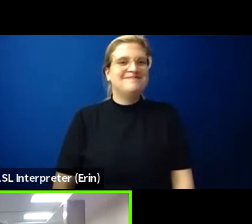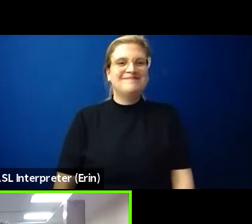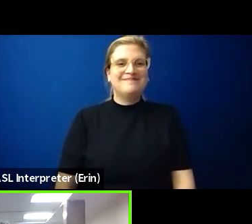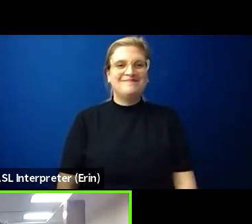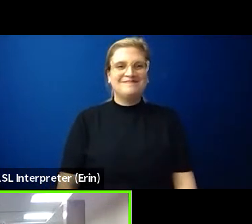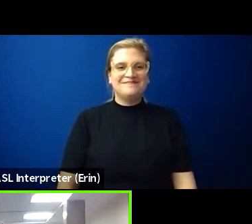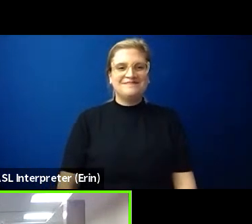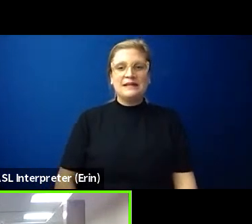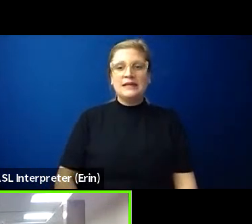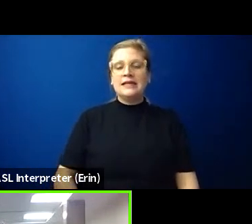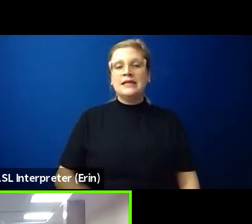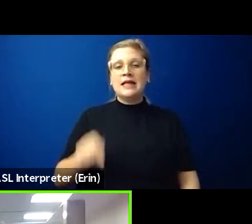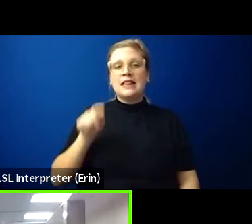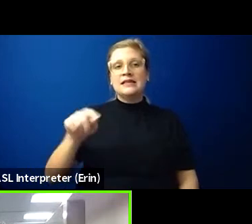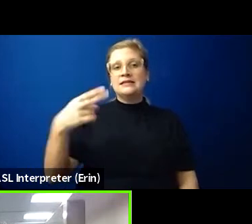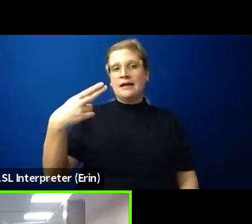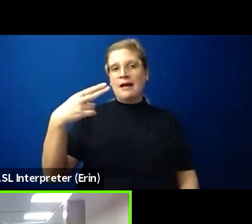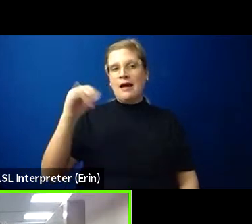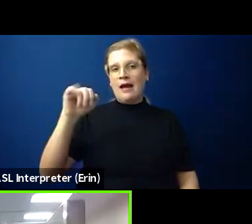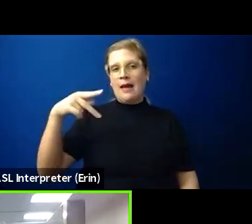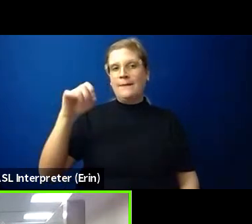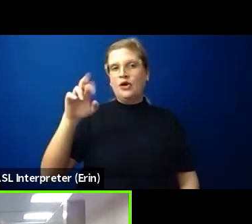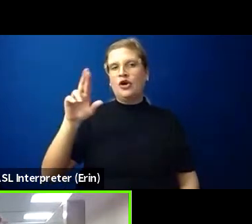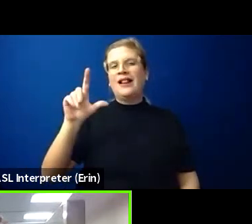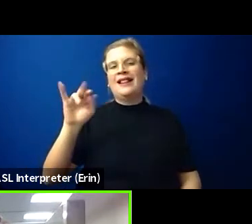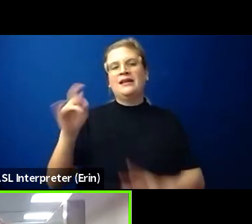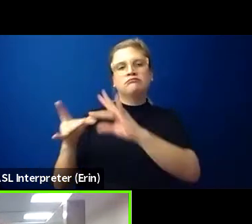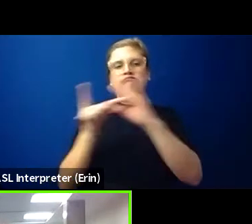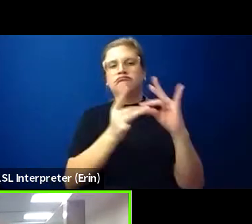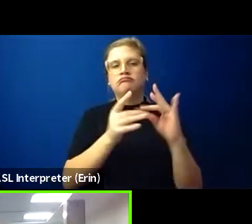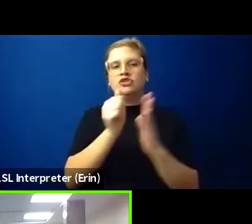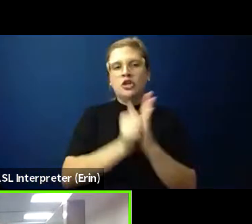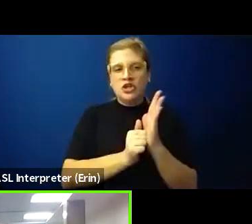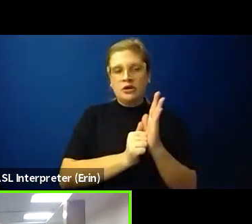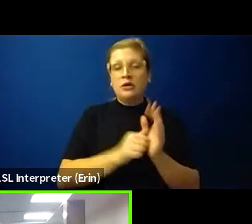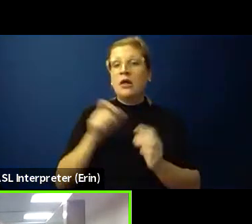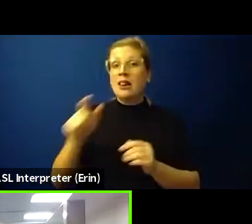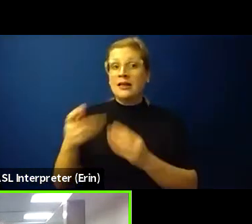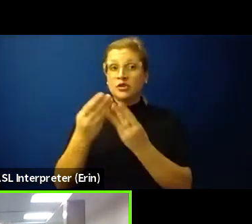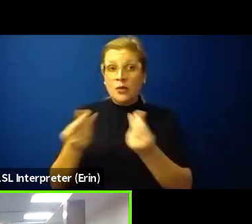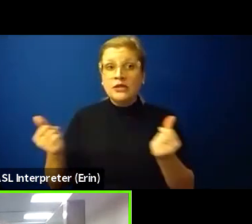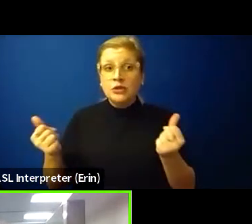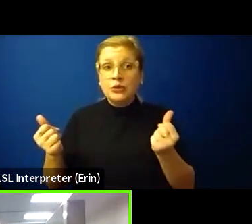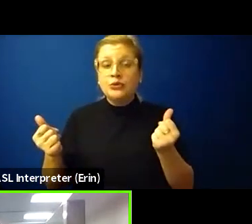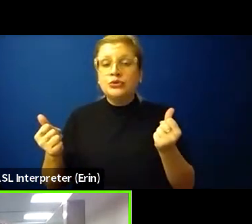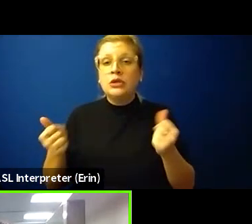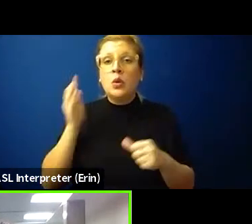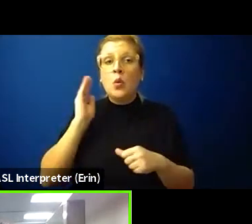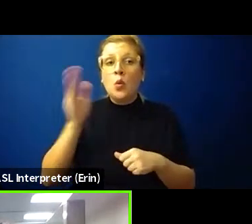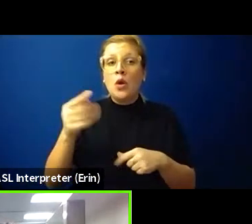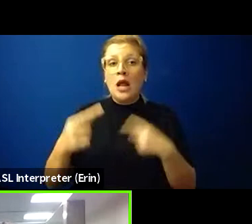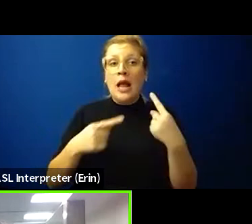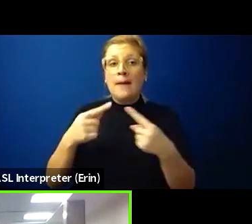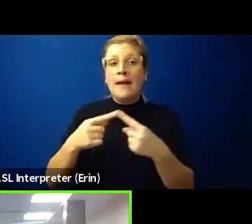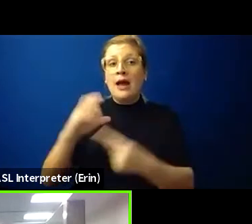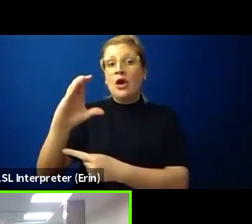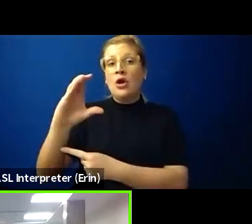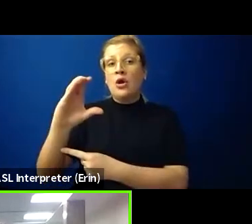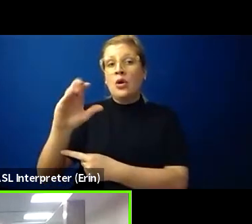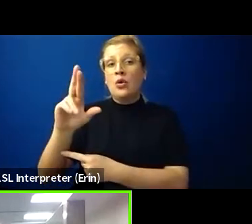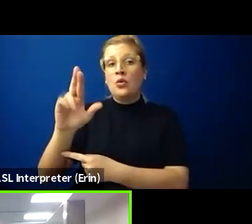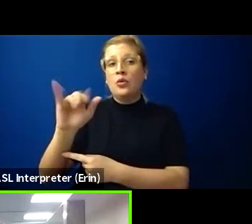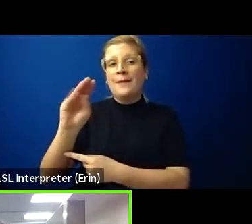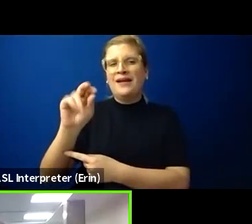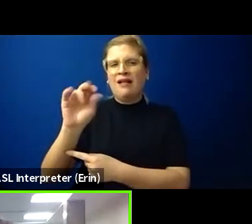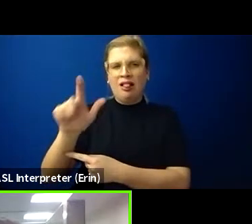is on the agenda and hyperlinked. So this resolution would again be about the Cromwell School and the